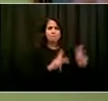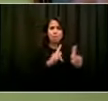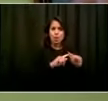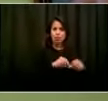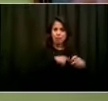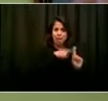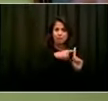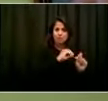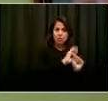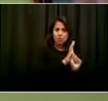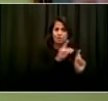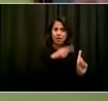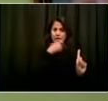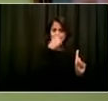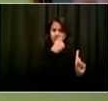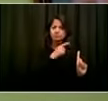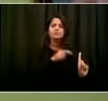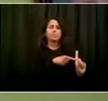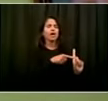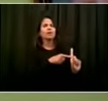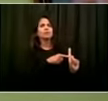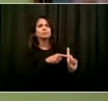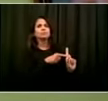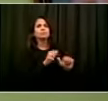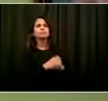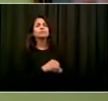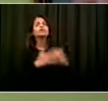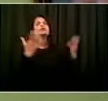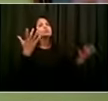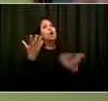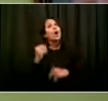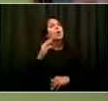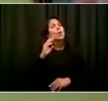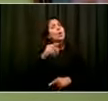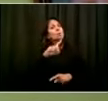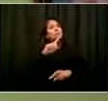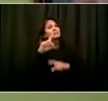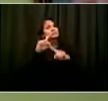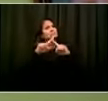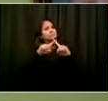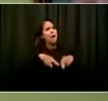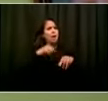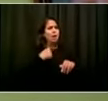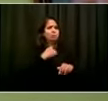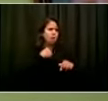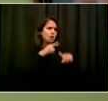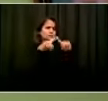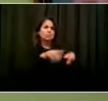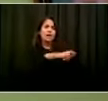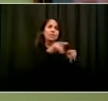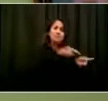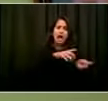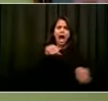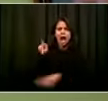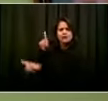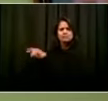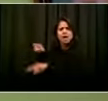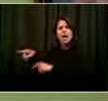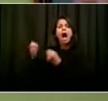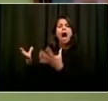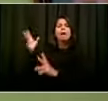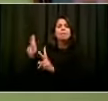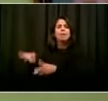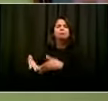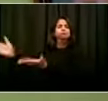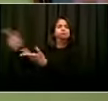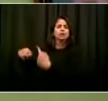the areas of concern. Those are based not just on test positivity, but also our concern about the rate of case growth occurring in those